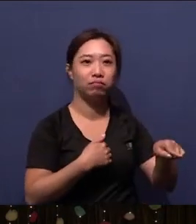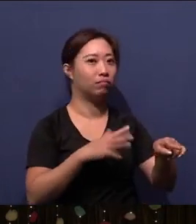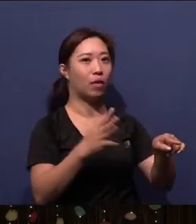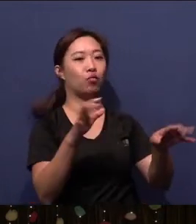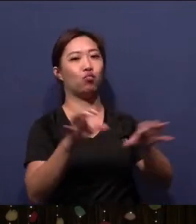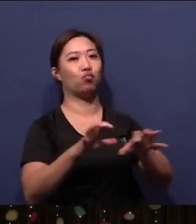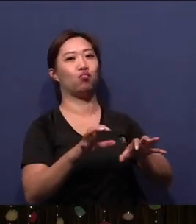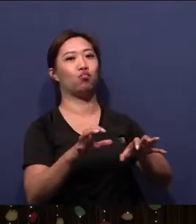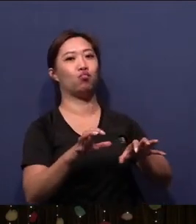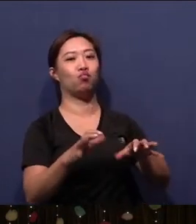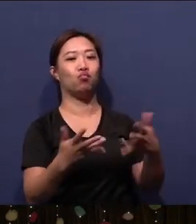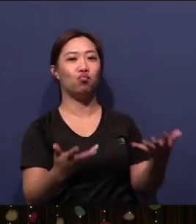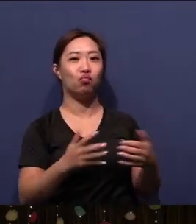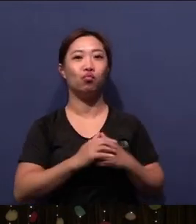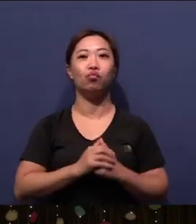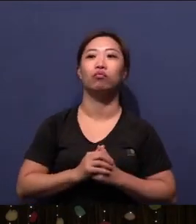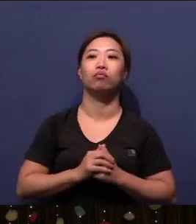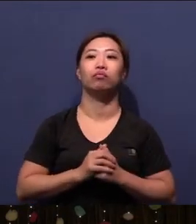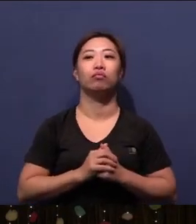do any of this.